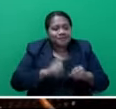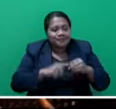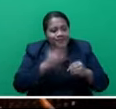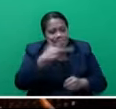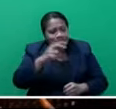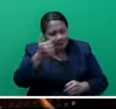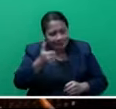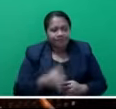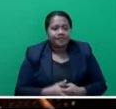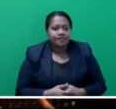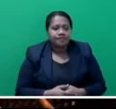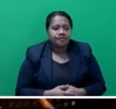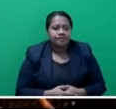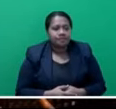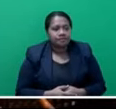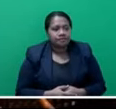floor.